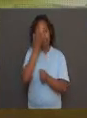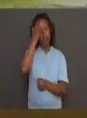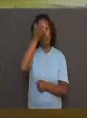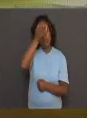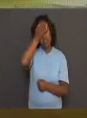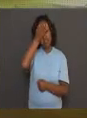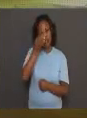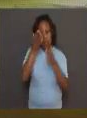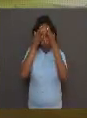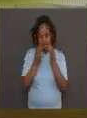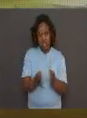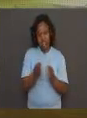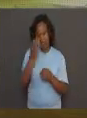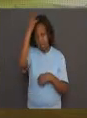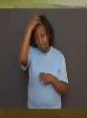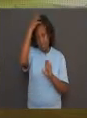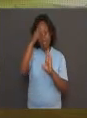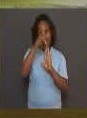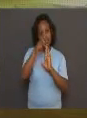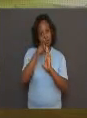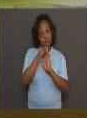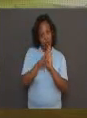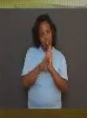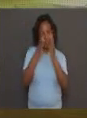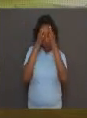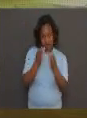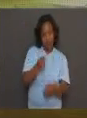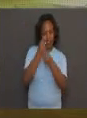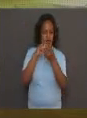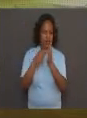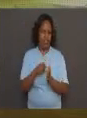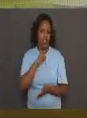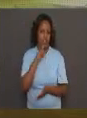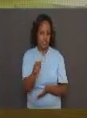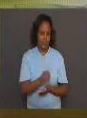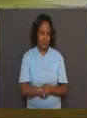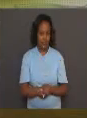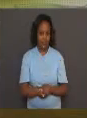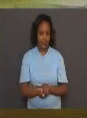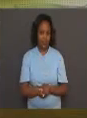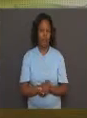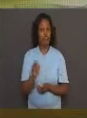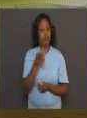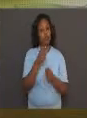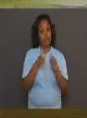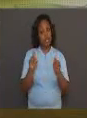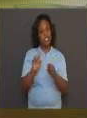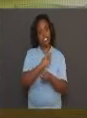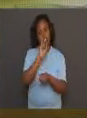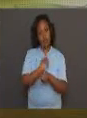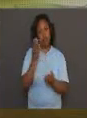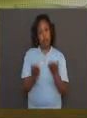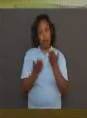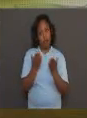criticize governmental policies and decisions. However, if citizens